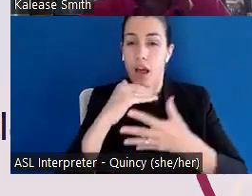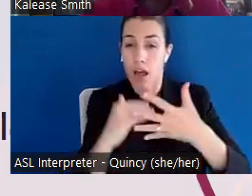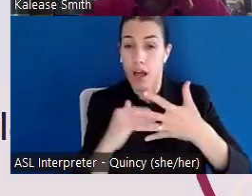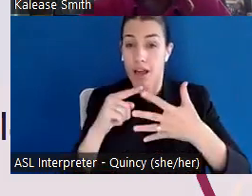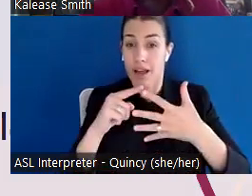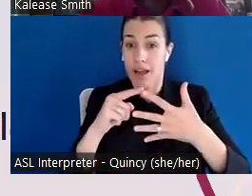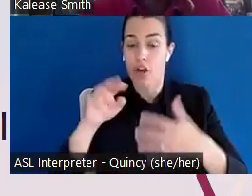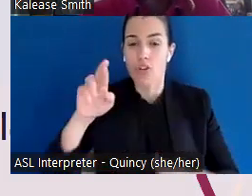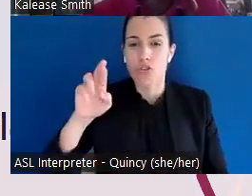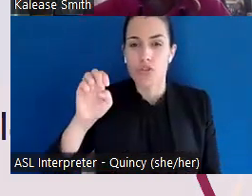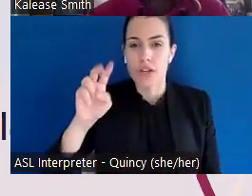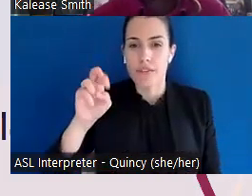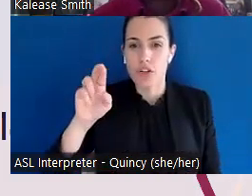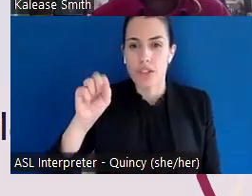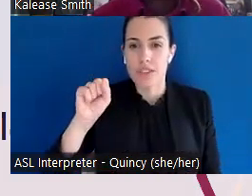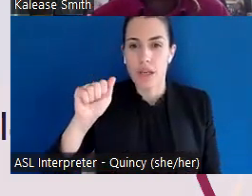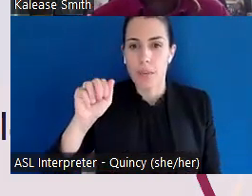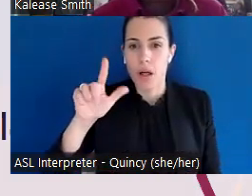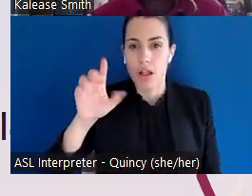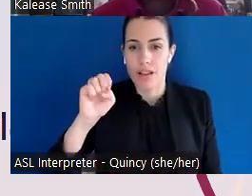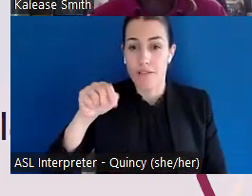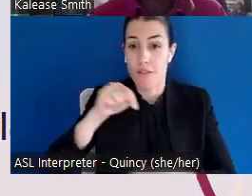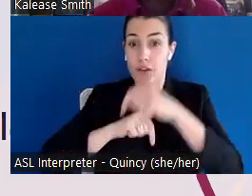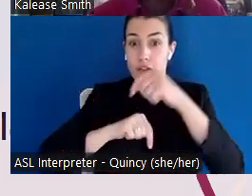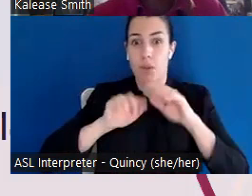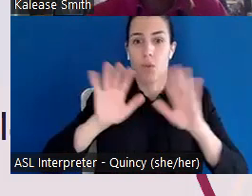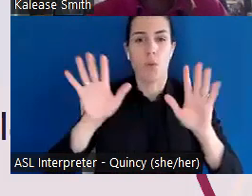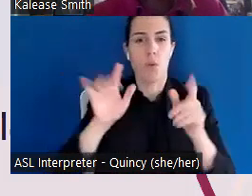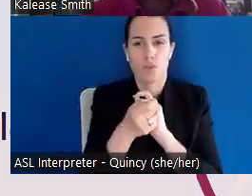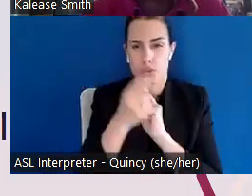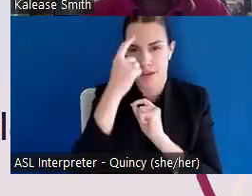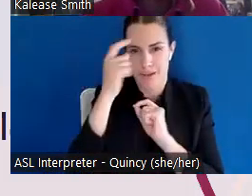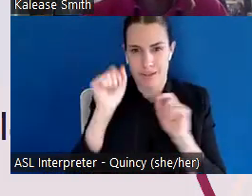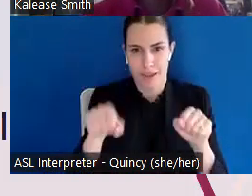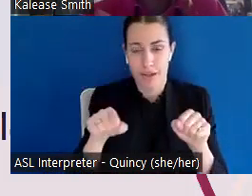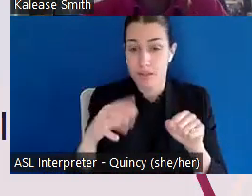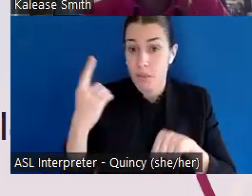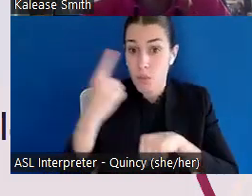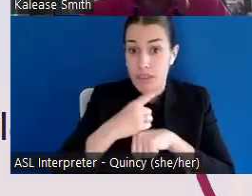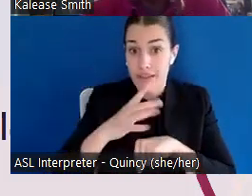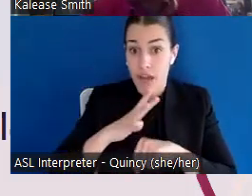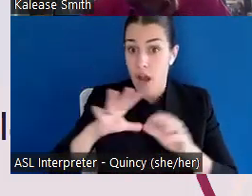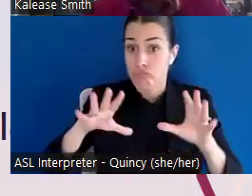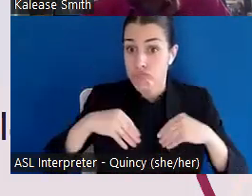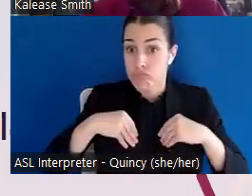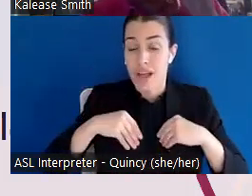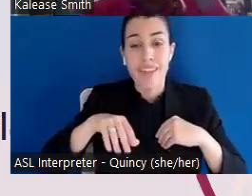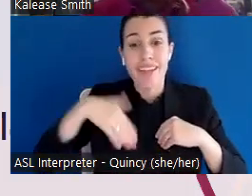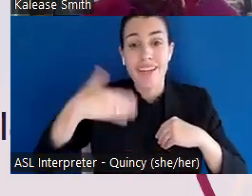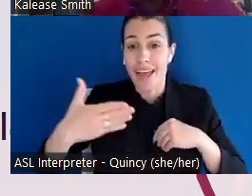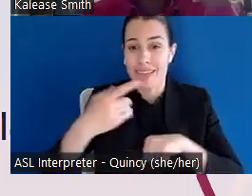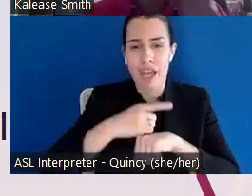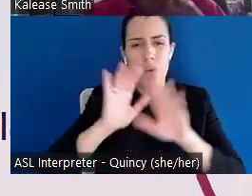sometimes stuff is okay with us, maybe that day, but then maybe the next day it's not. Like, for instance, I know